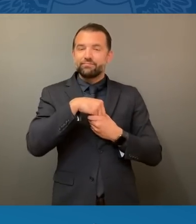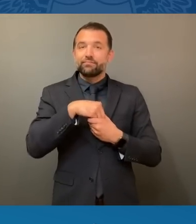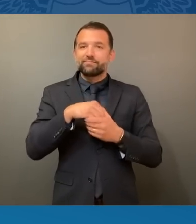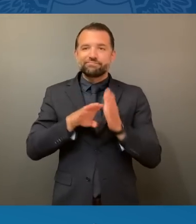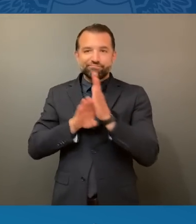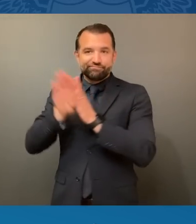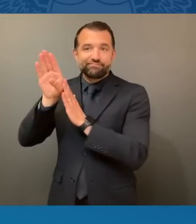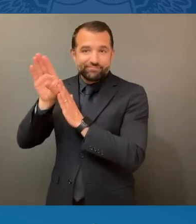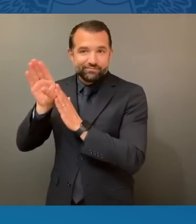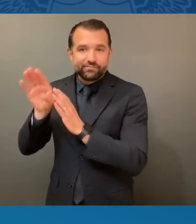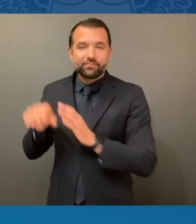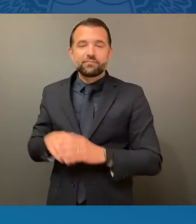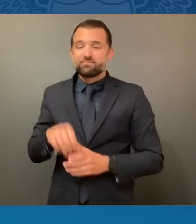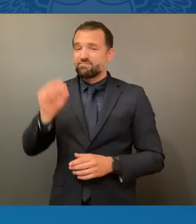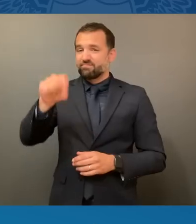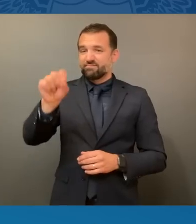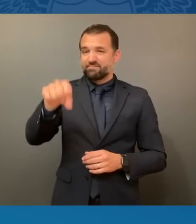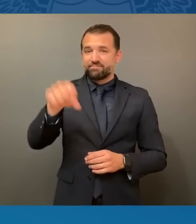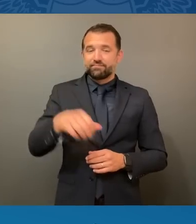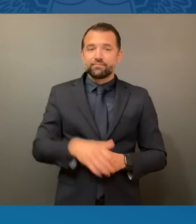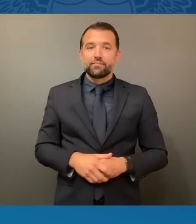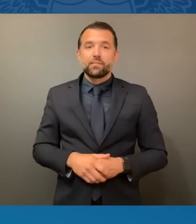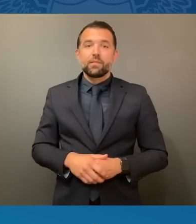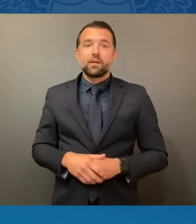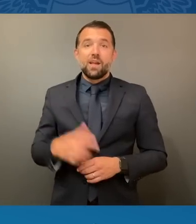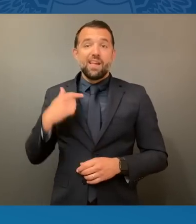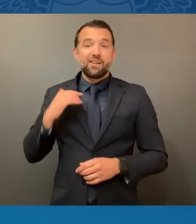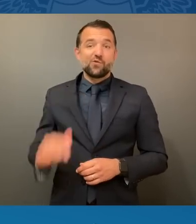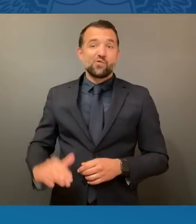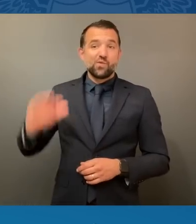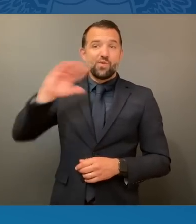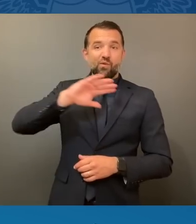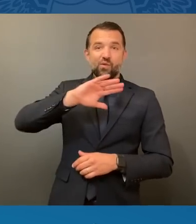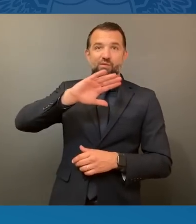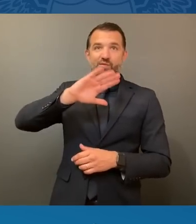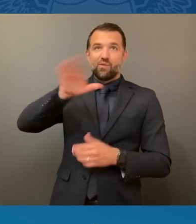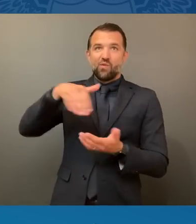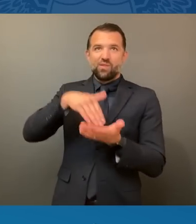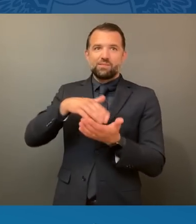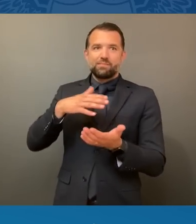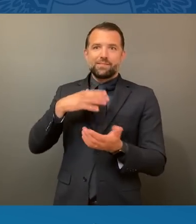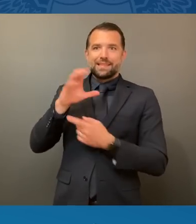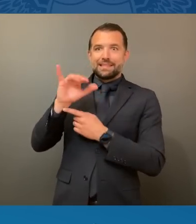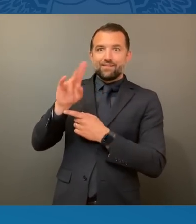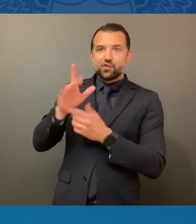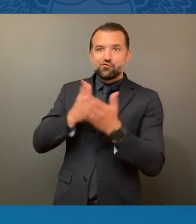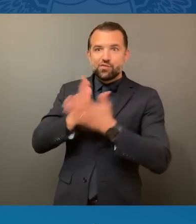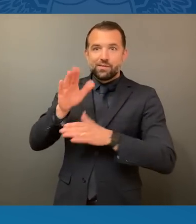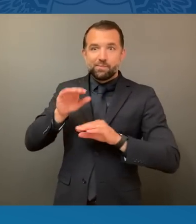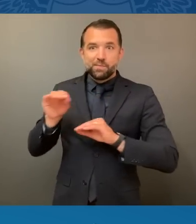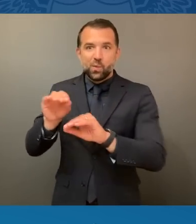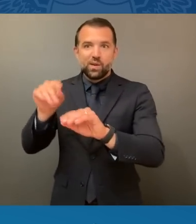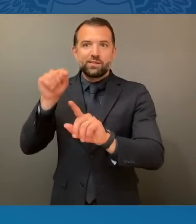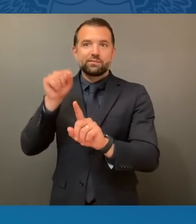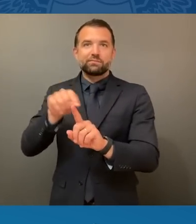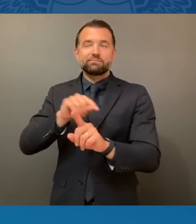in the midst of this movement that was, you know, there are different regions of our country that had